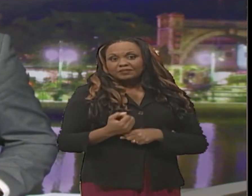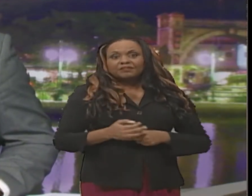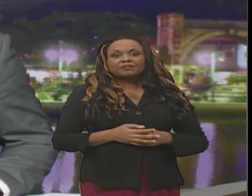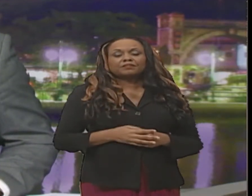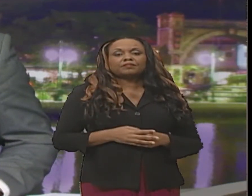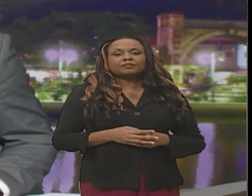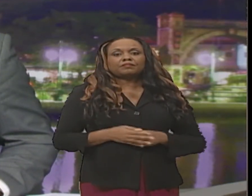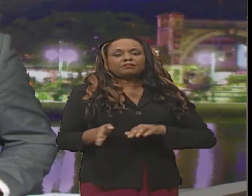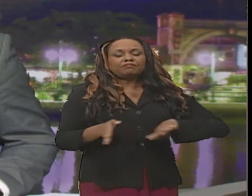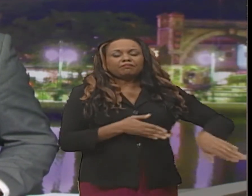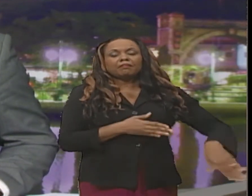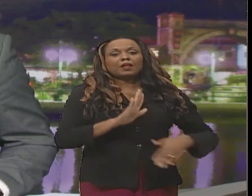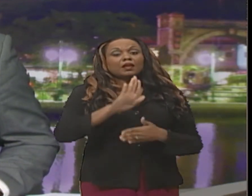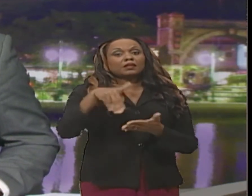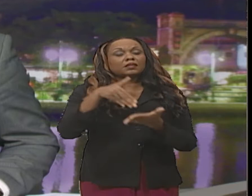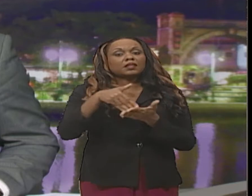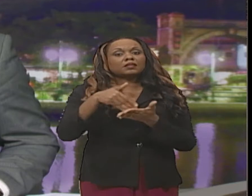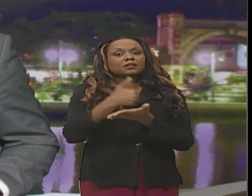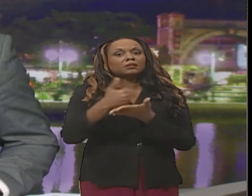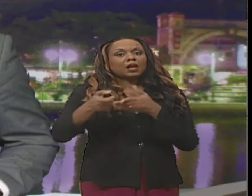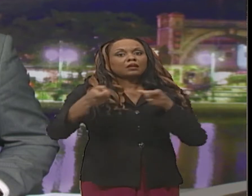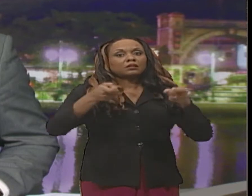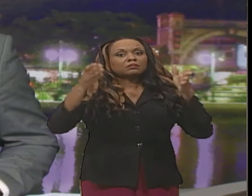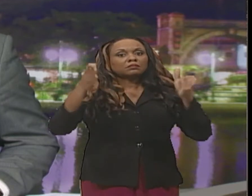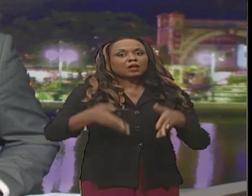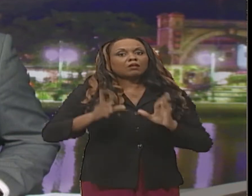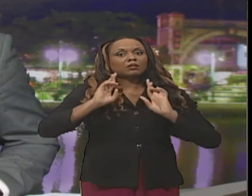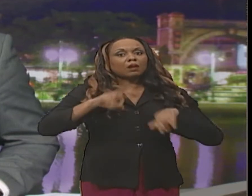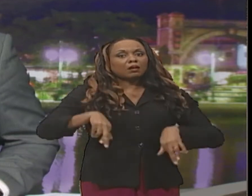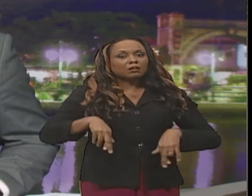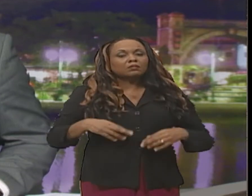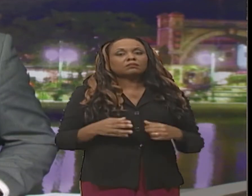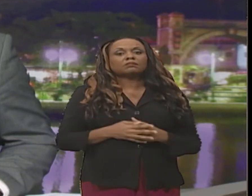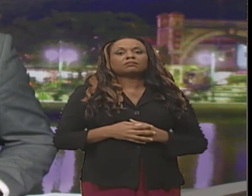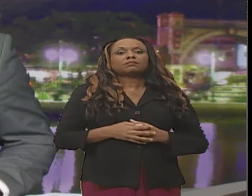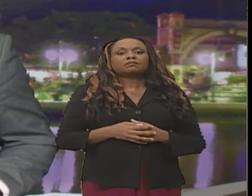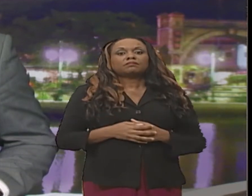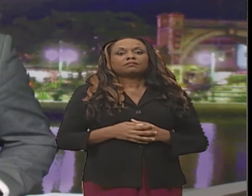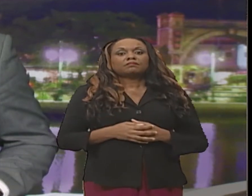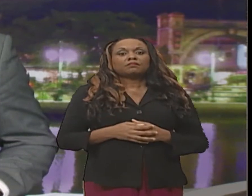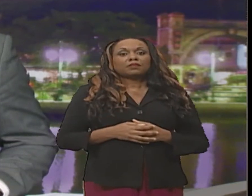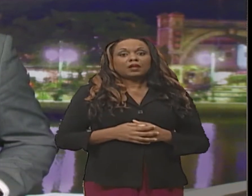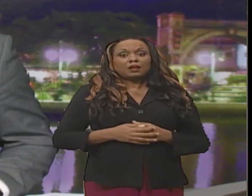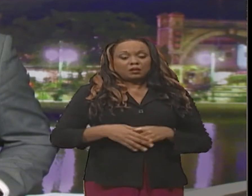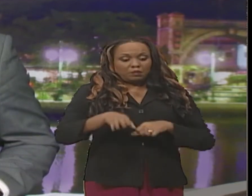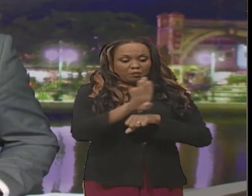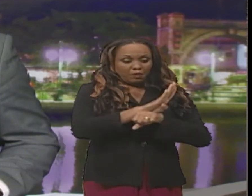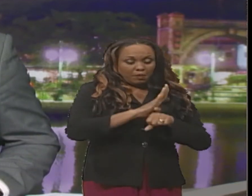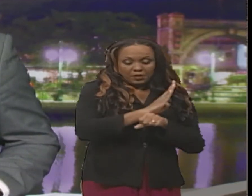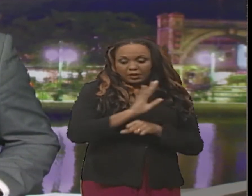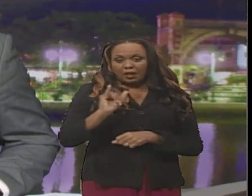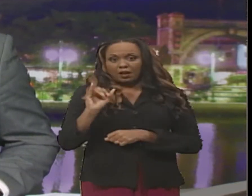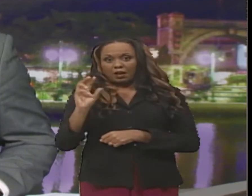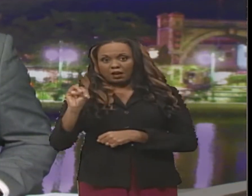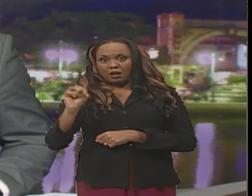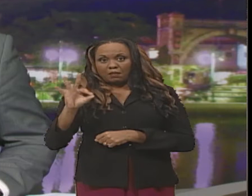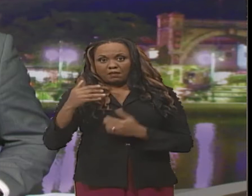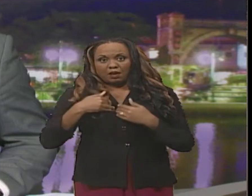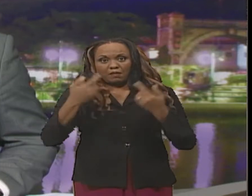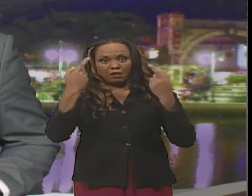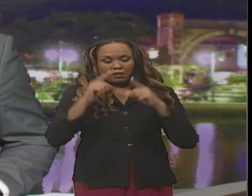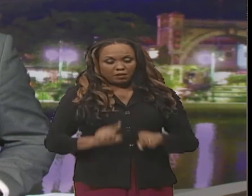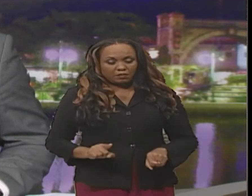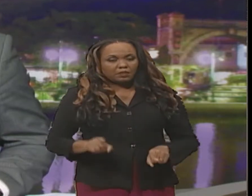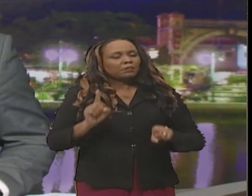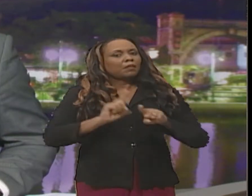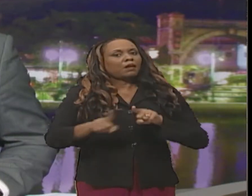Central Bank Governor Cleviston Haynes has responded to suggestions the agreement Barbados has entered with the IMF will not solve the